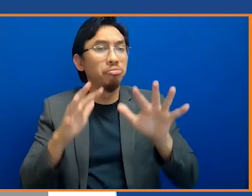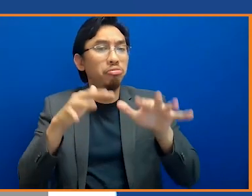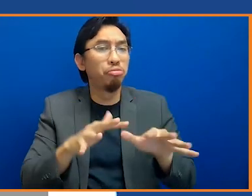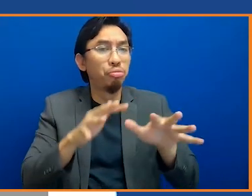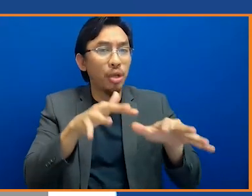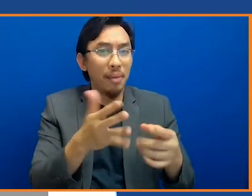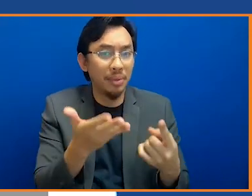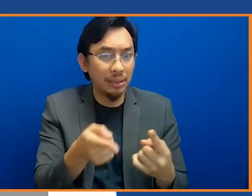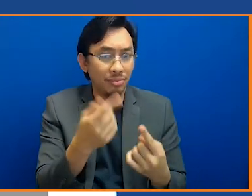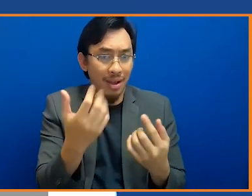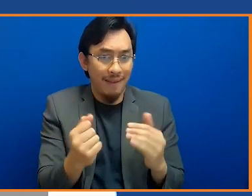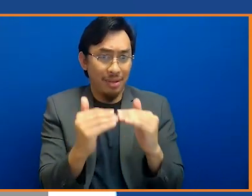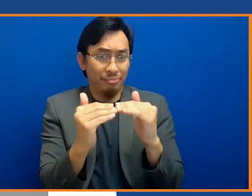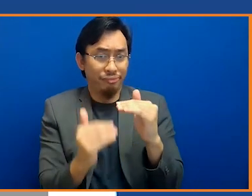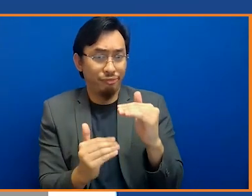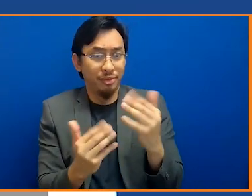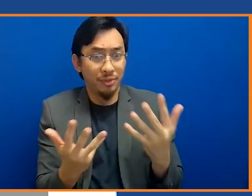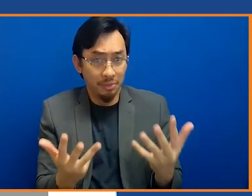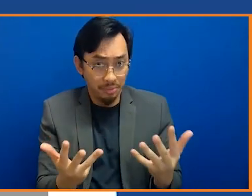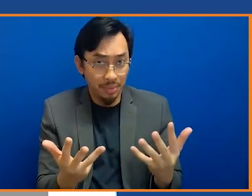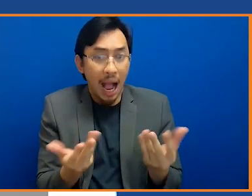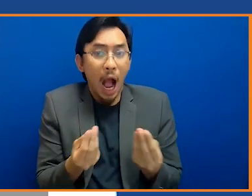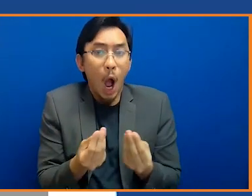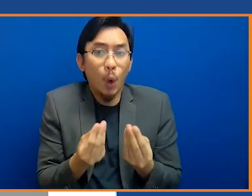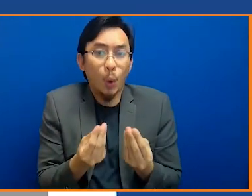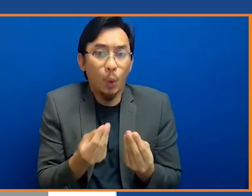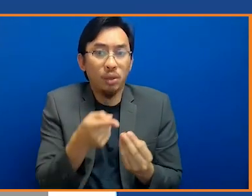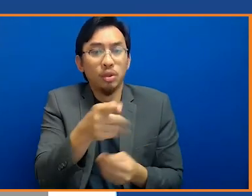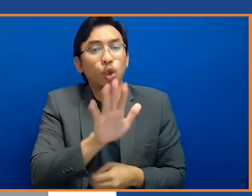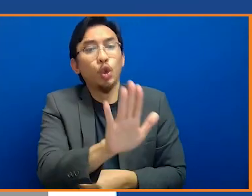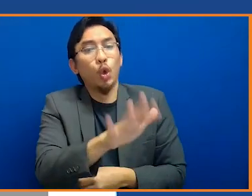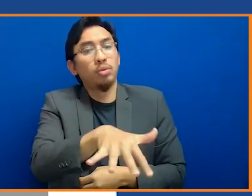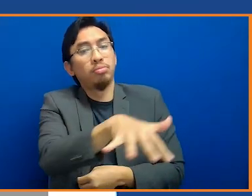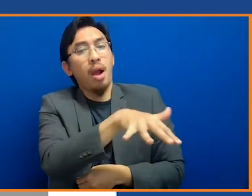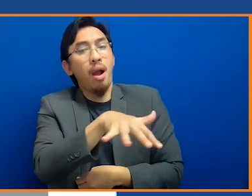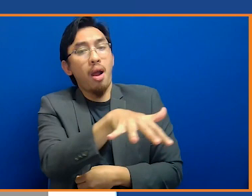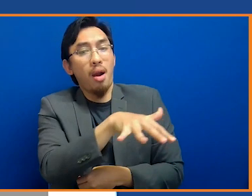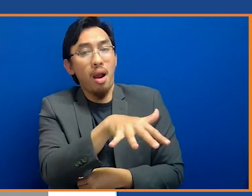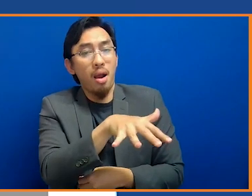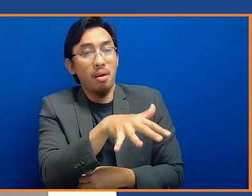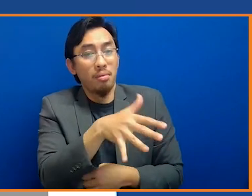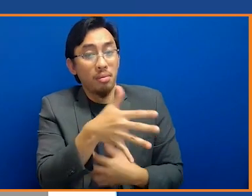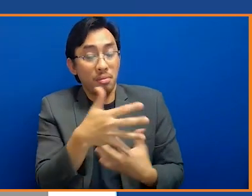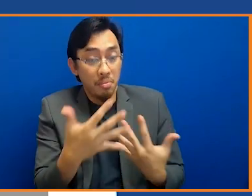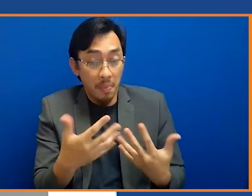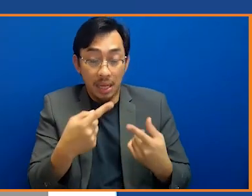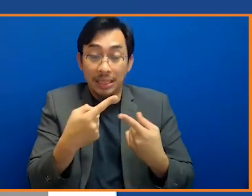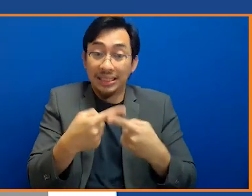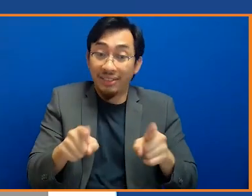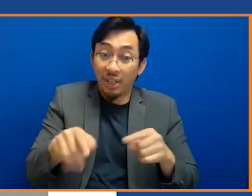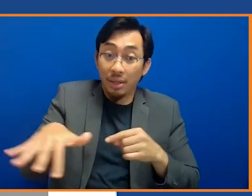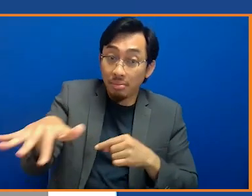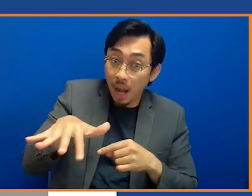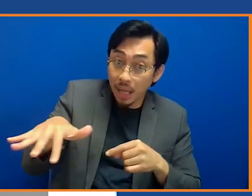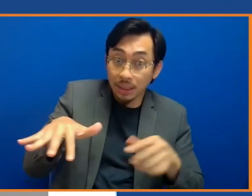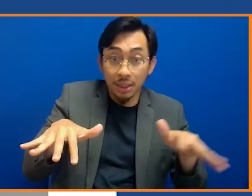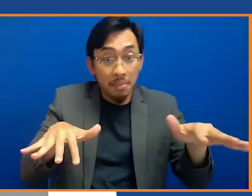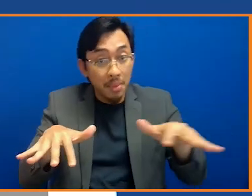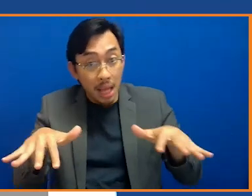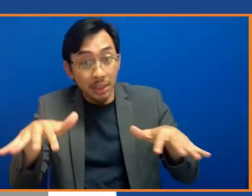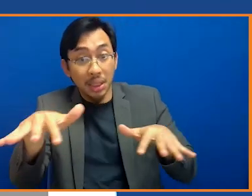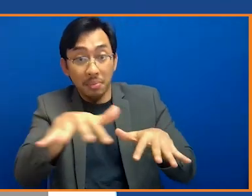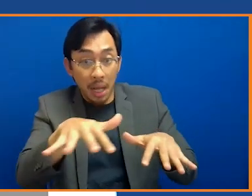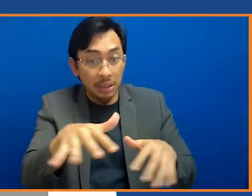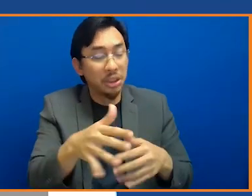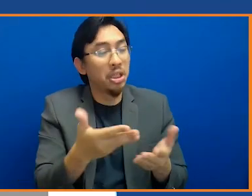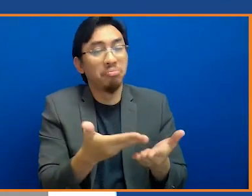risk reduction? How tsunami risk reduction can be done in your area? Okay, you come from different places, so please